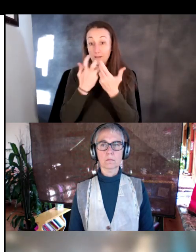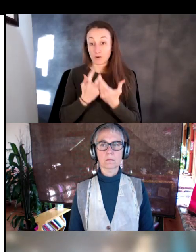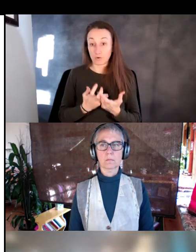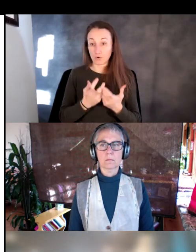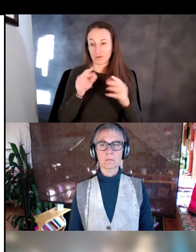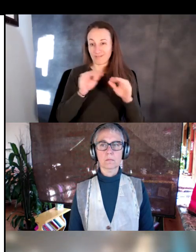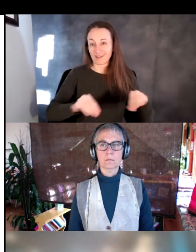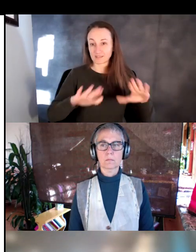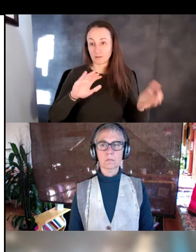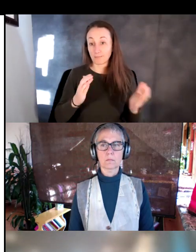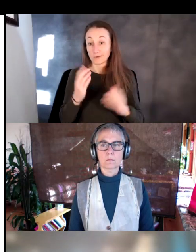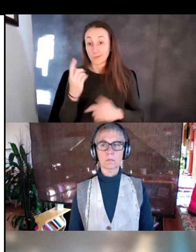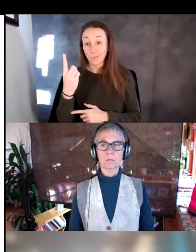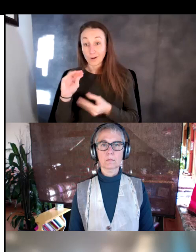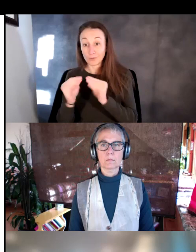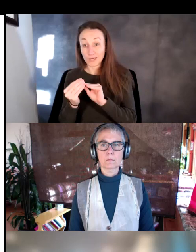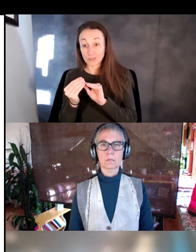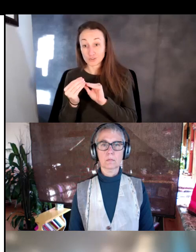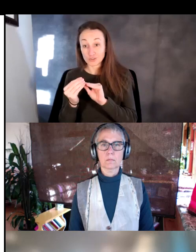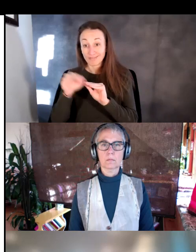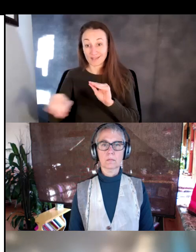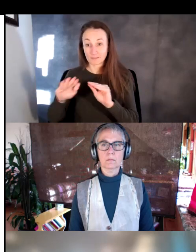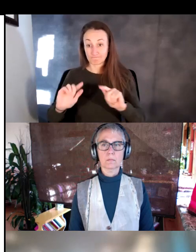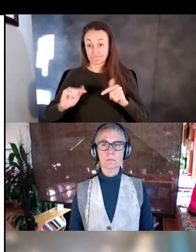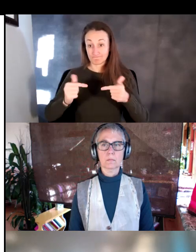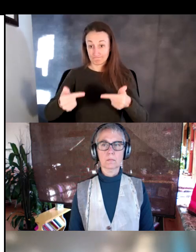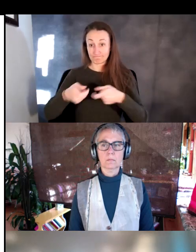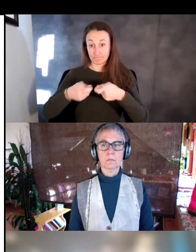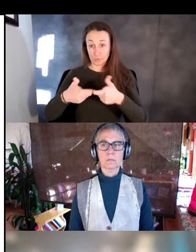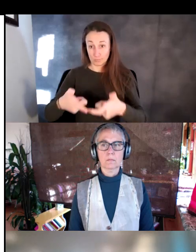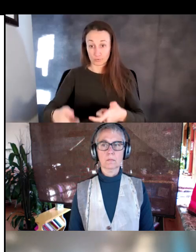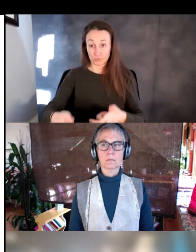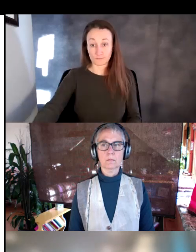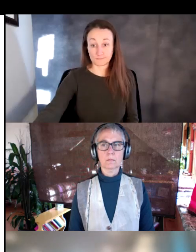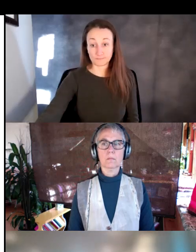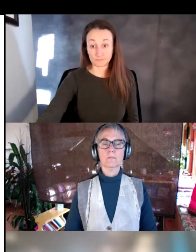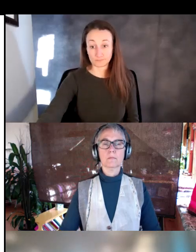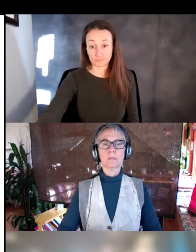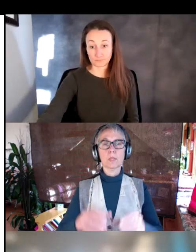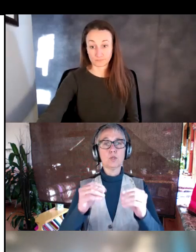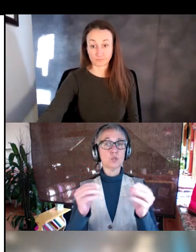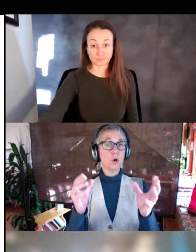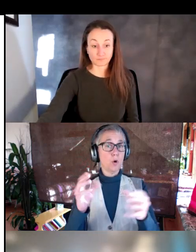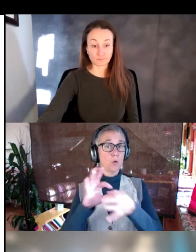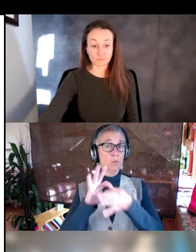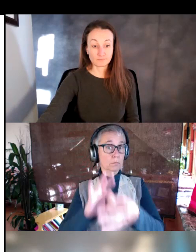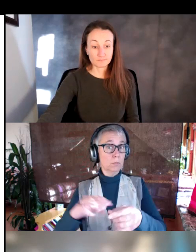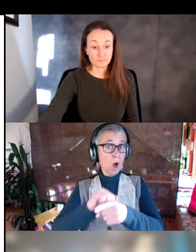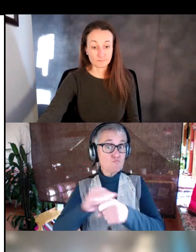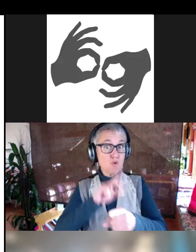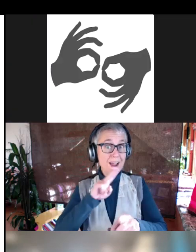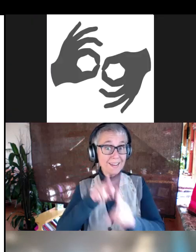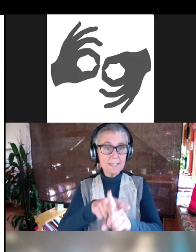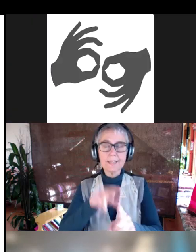say a single mutation landscape. What's more is that in practice, when we're looking at this, it's not this